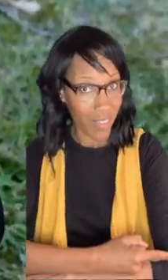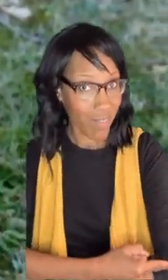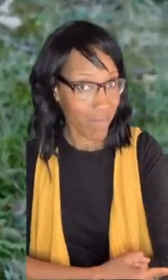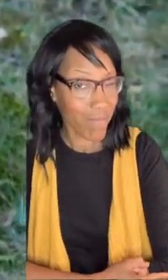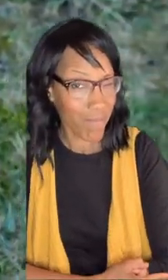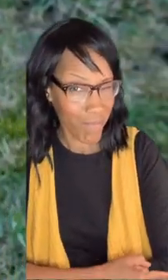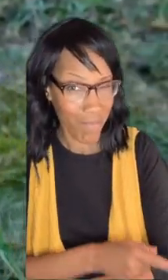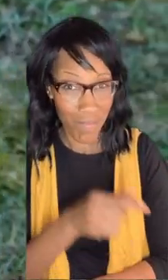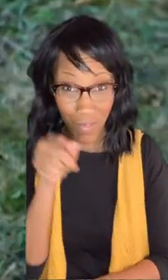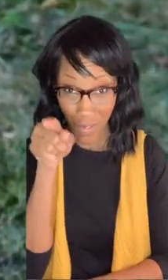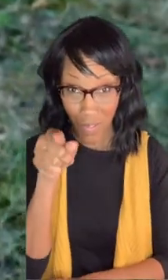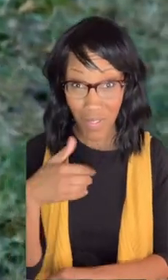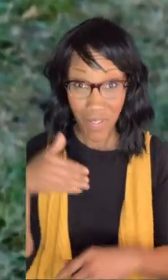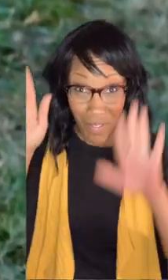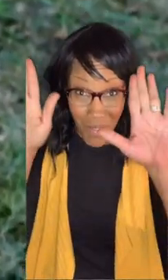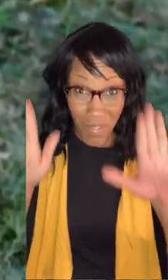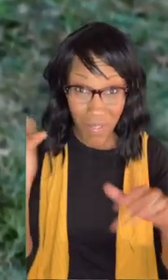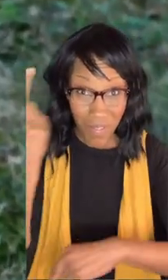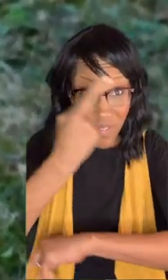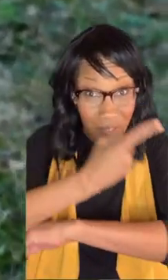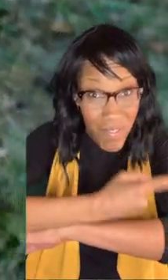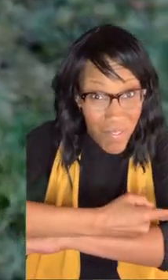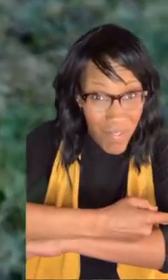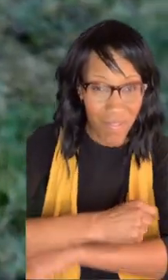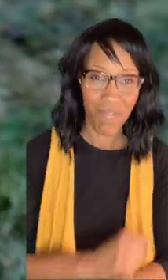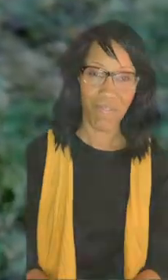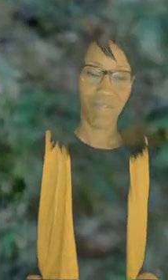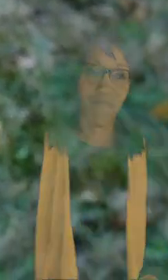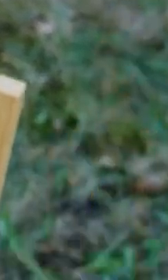It's a beautiful day and I have a great day.